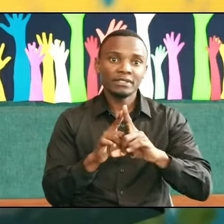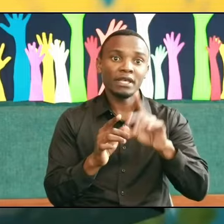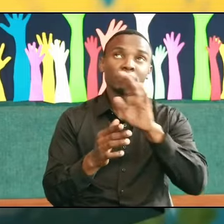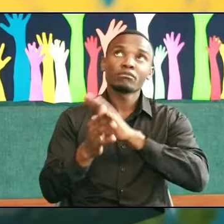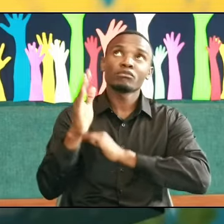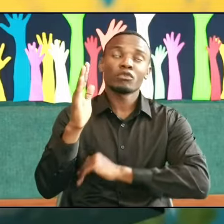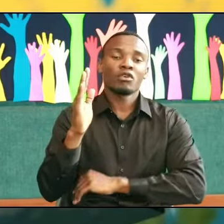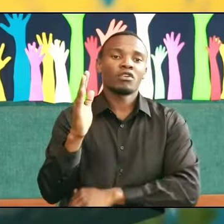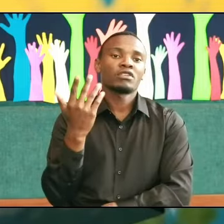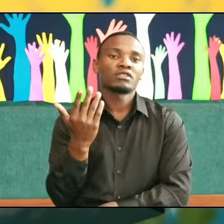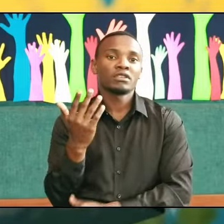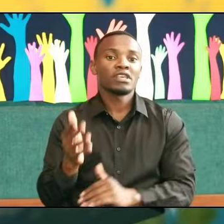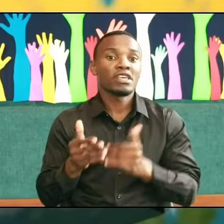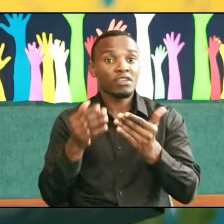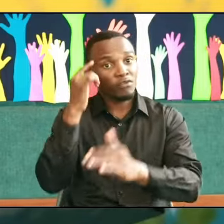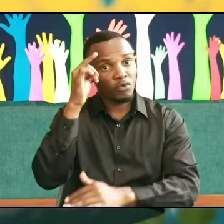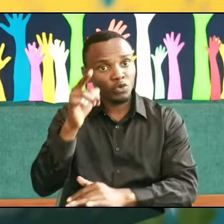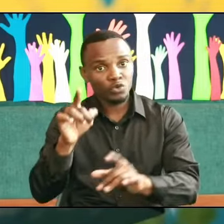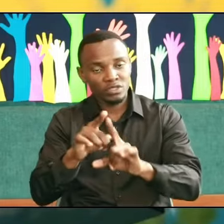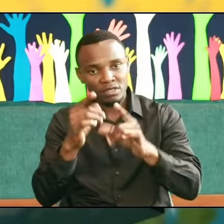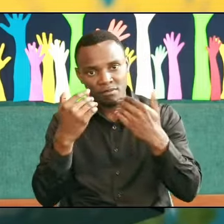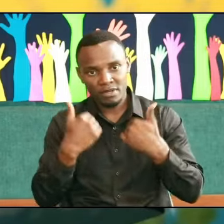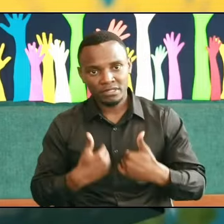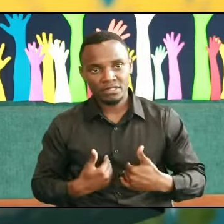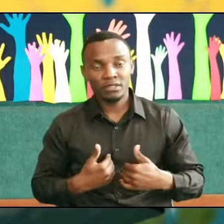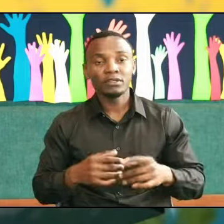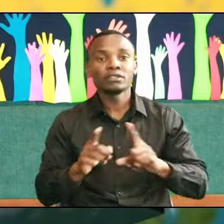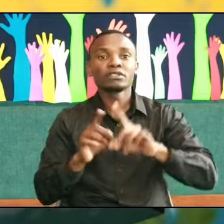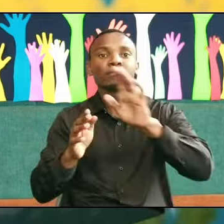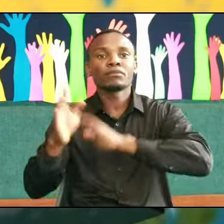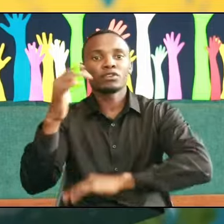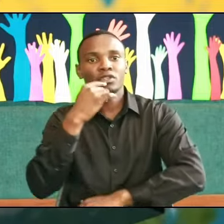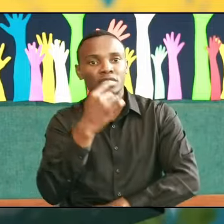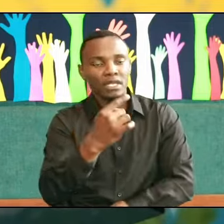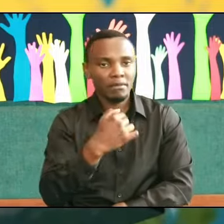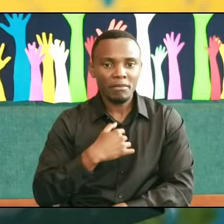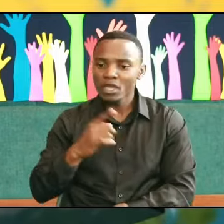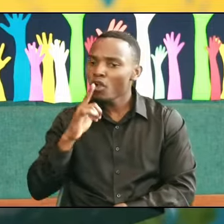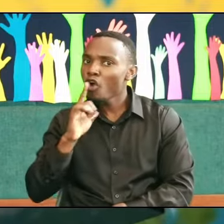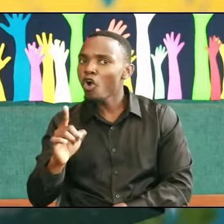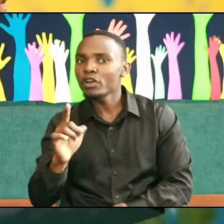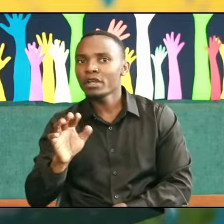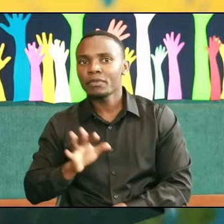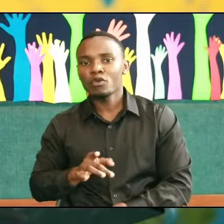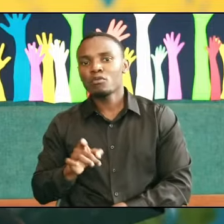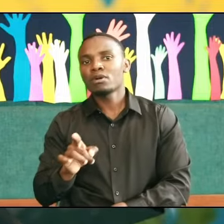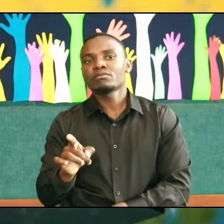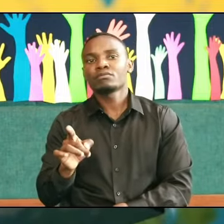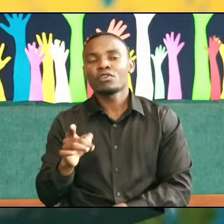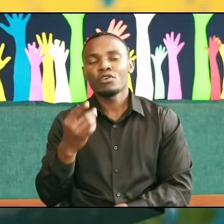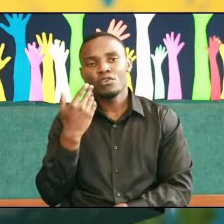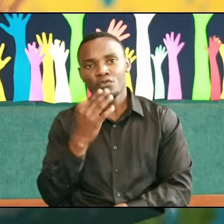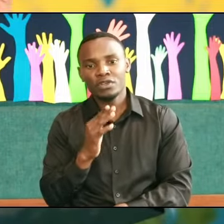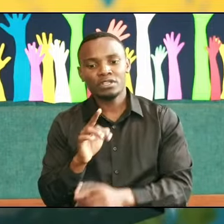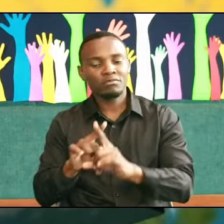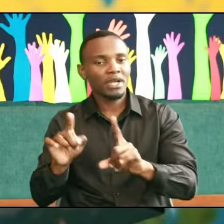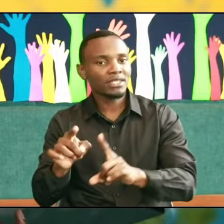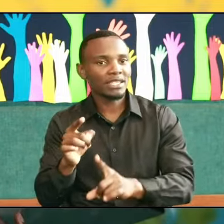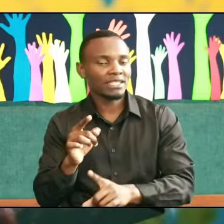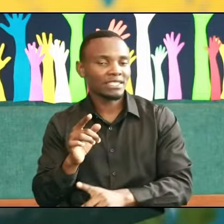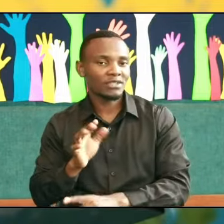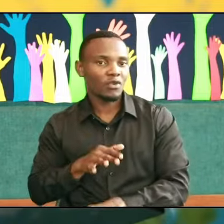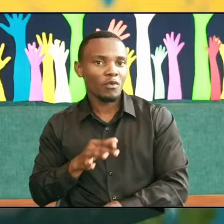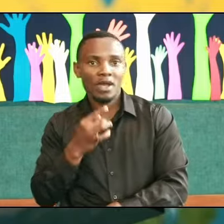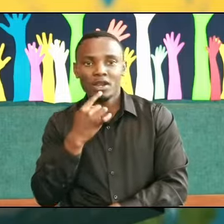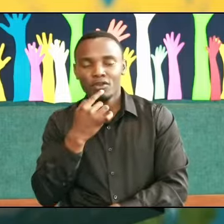for you and me. So he goes and he says, I've already commanded the lady. Unfortunately, somehow the lady forgot. And she says, I